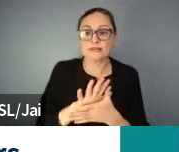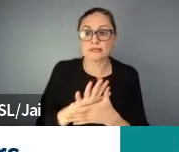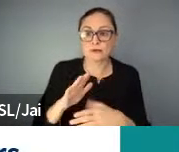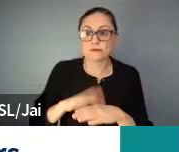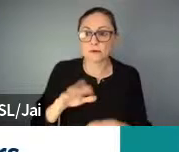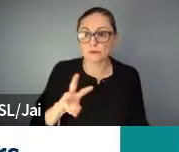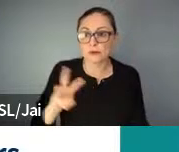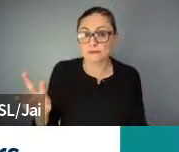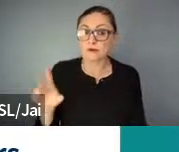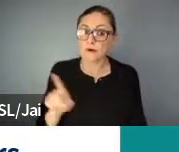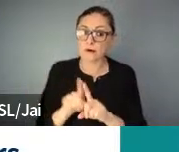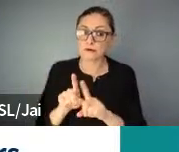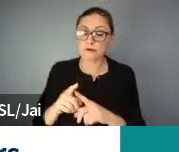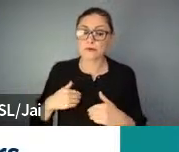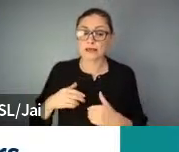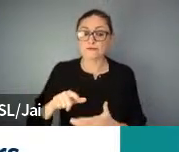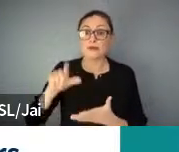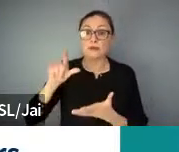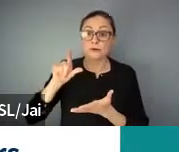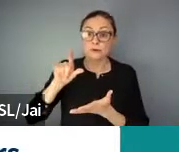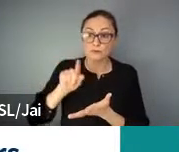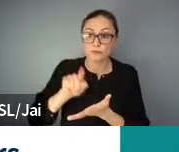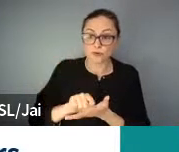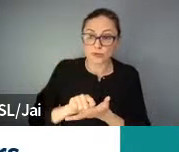We also have printed